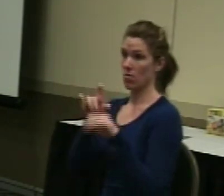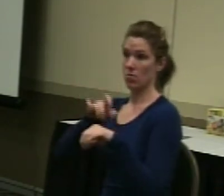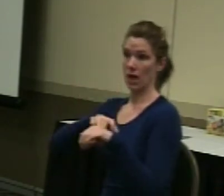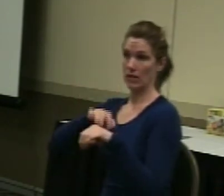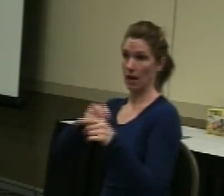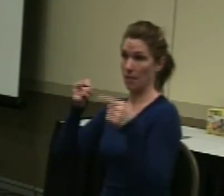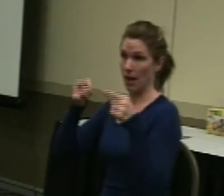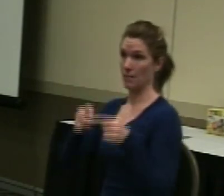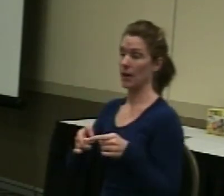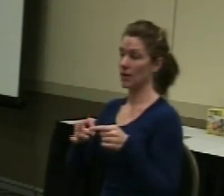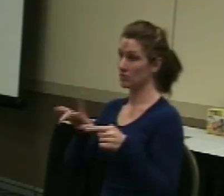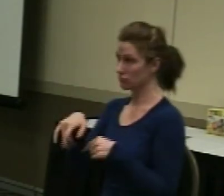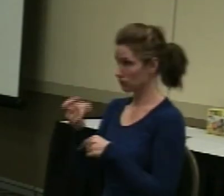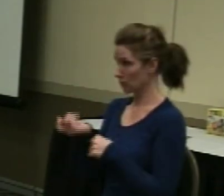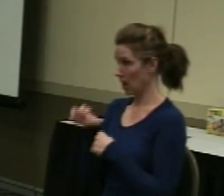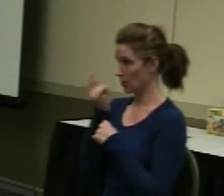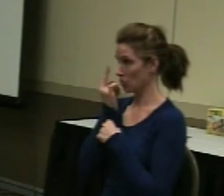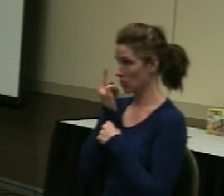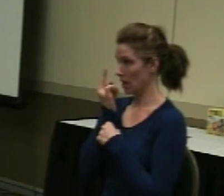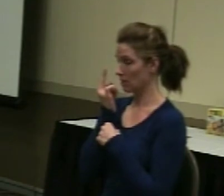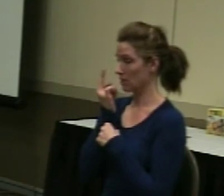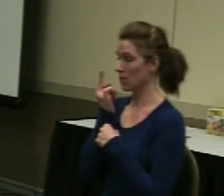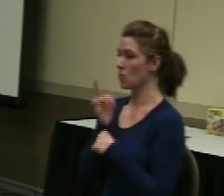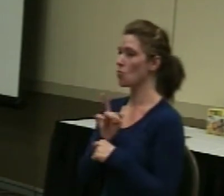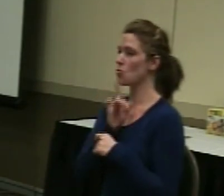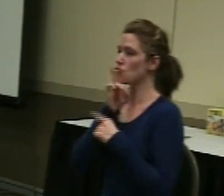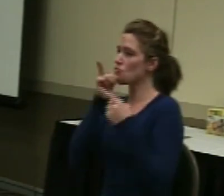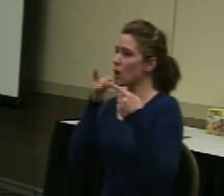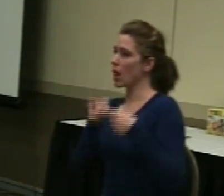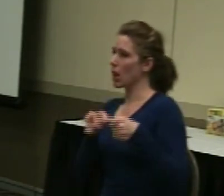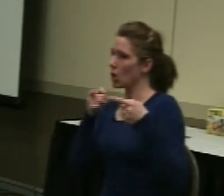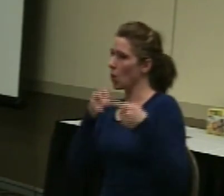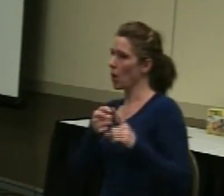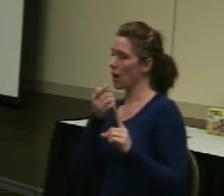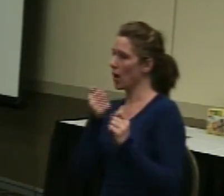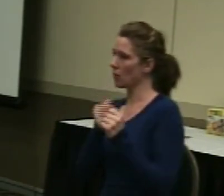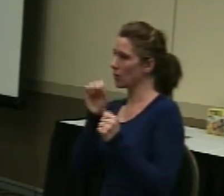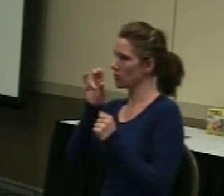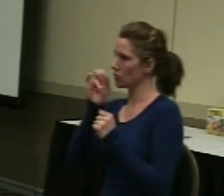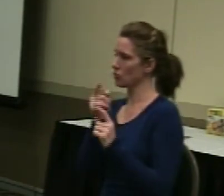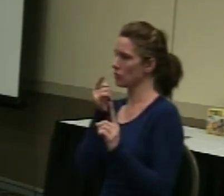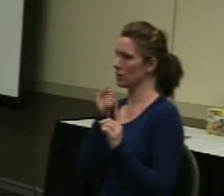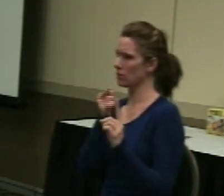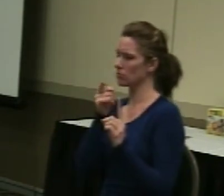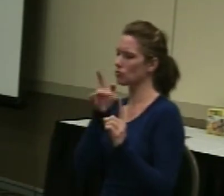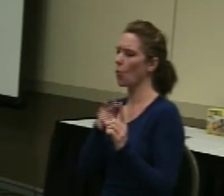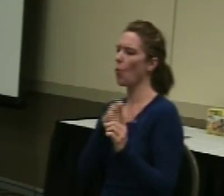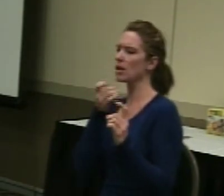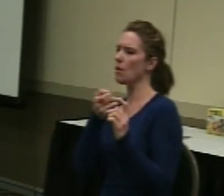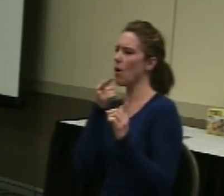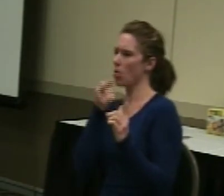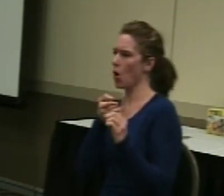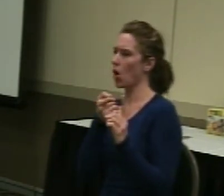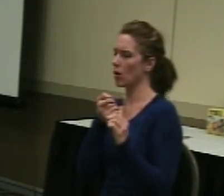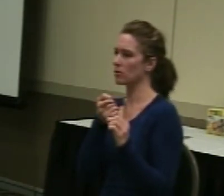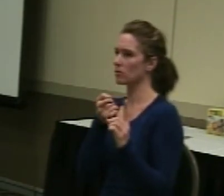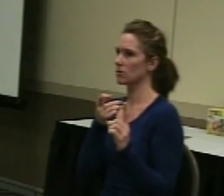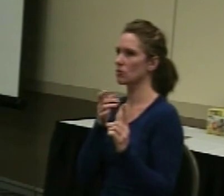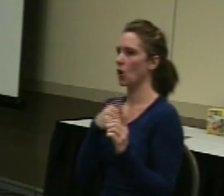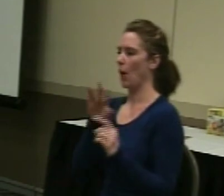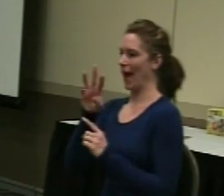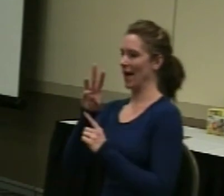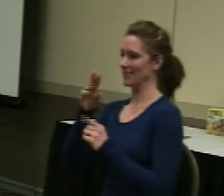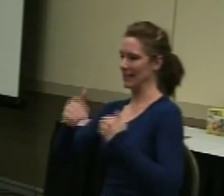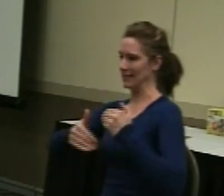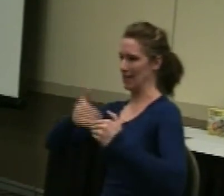for you to understand what is really going on with this child. So we have an added tool, and I'll be talking to you about 6 steps that you